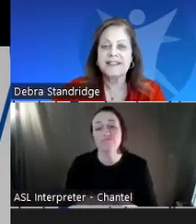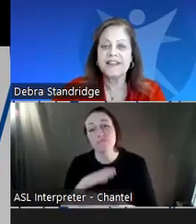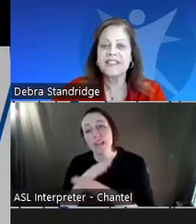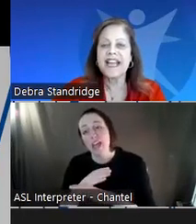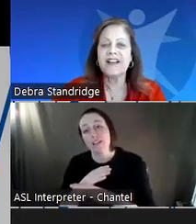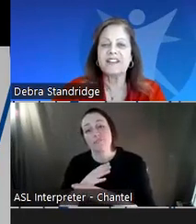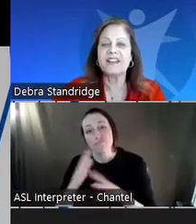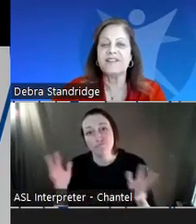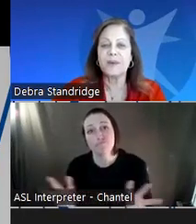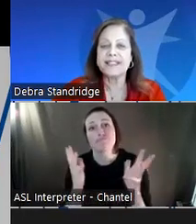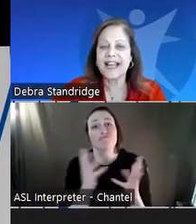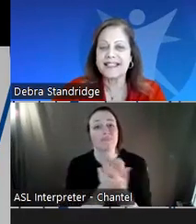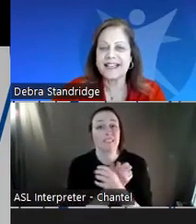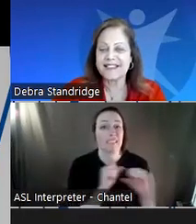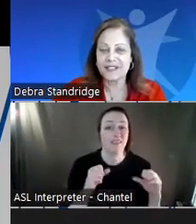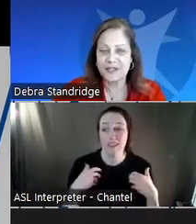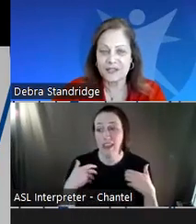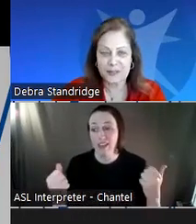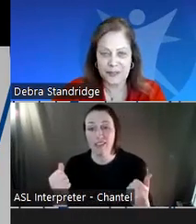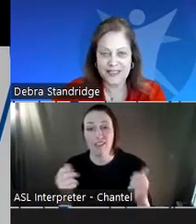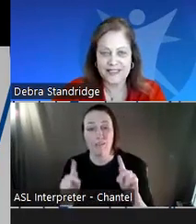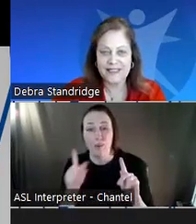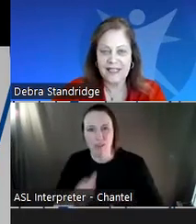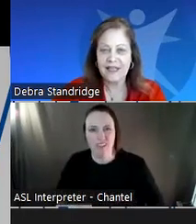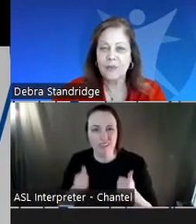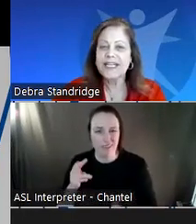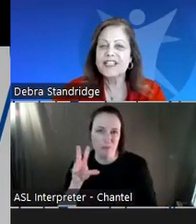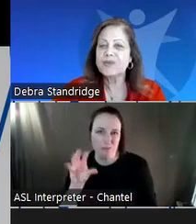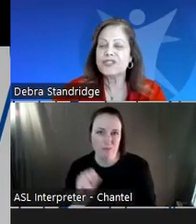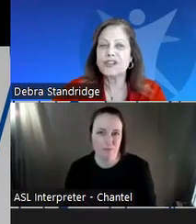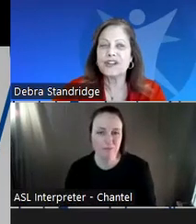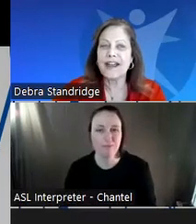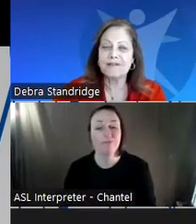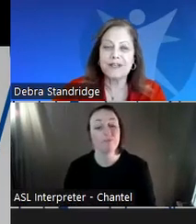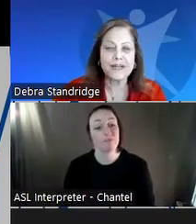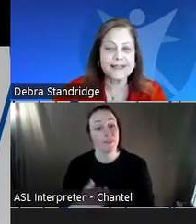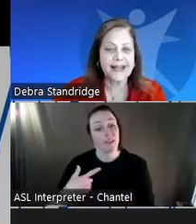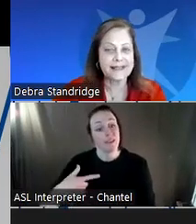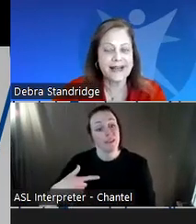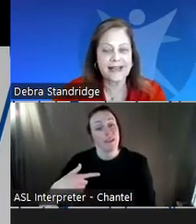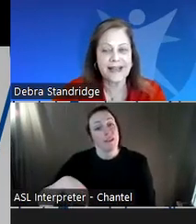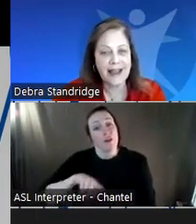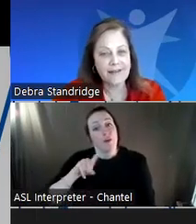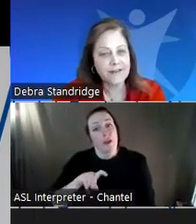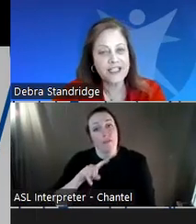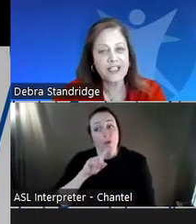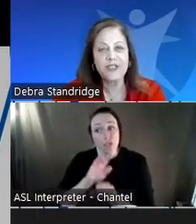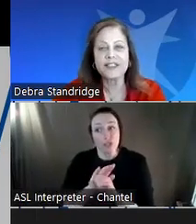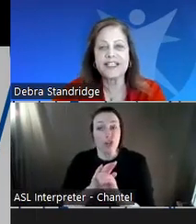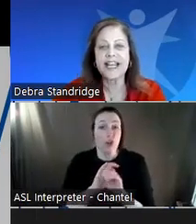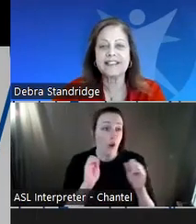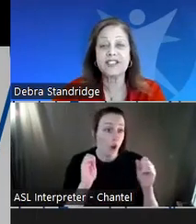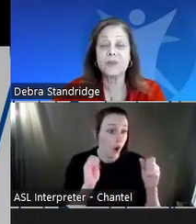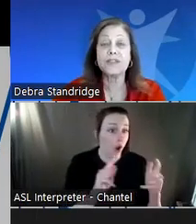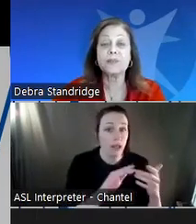the safety and health of our Wisconsinites in your communities. We need to ensure every Wisconsinite and every